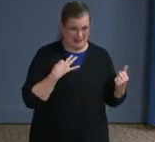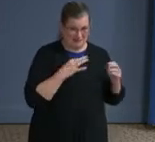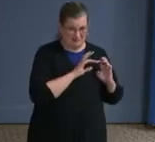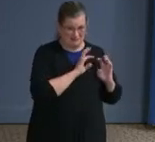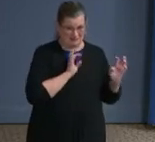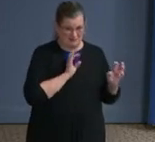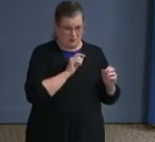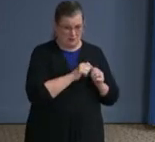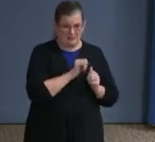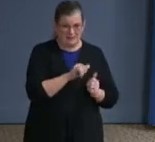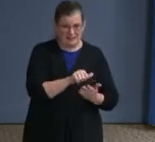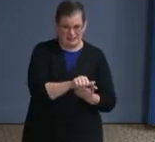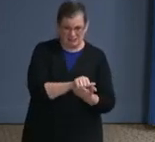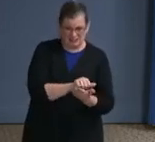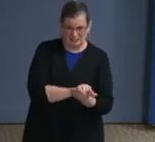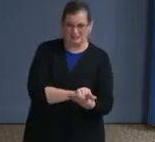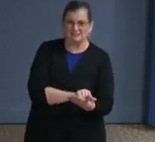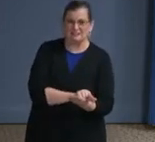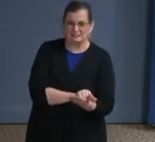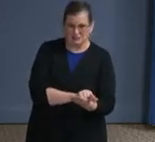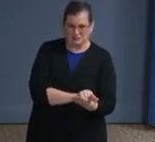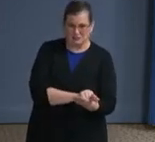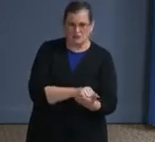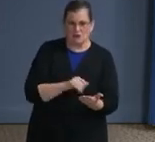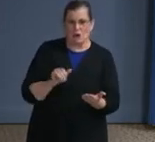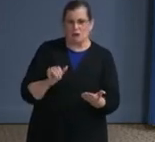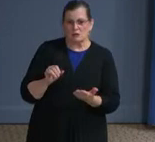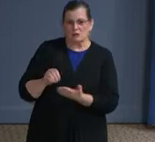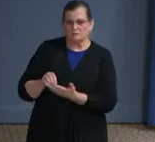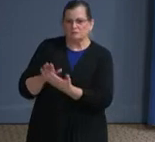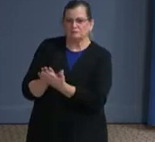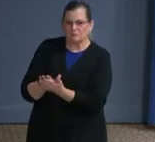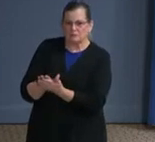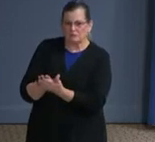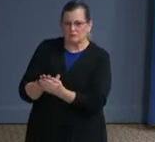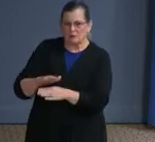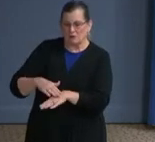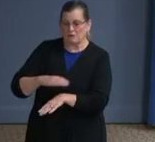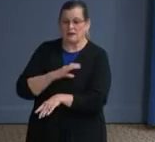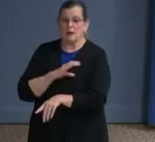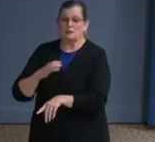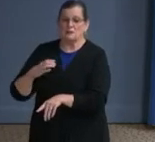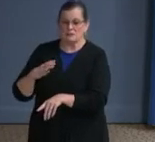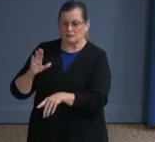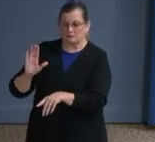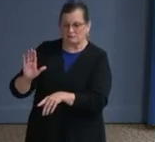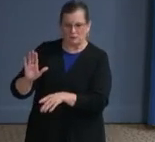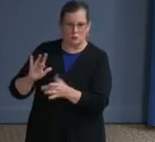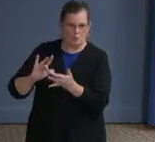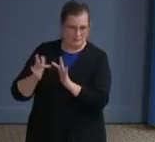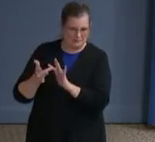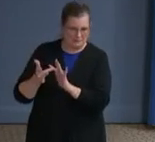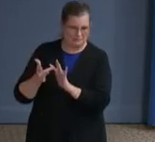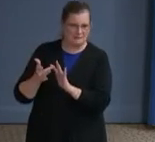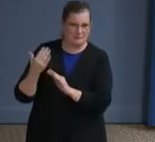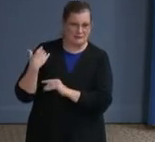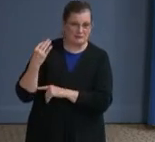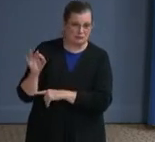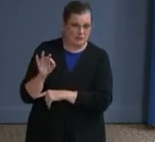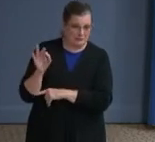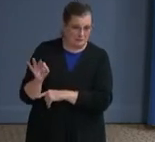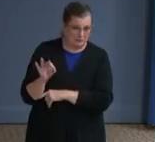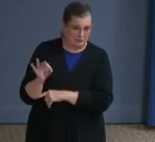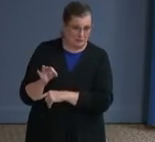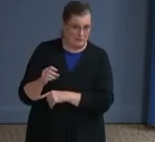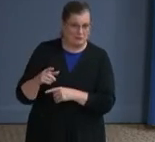agenda, which was also put on the council's website on Friday, so that the public can see both the agenda for the committee of the whole